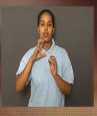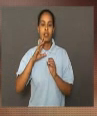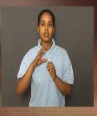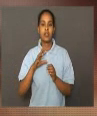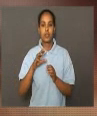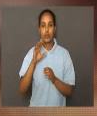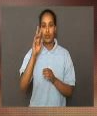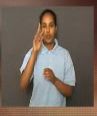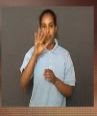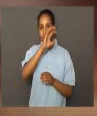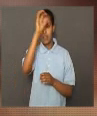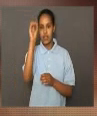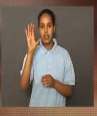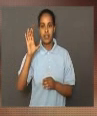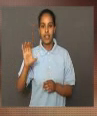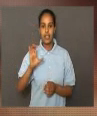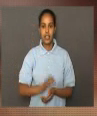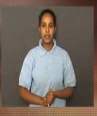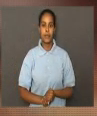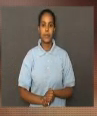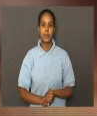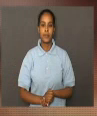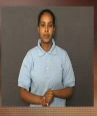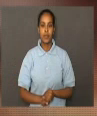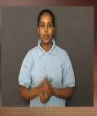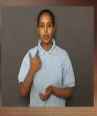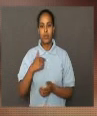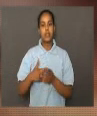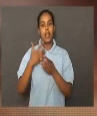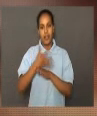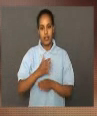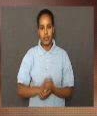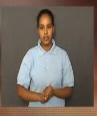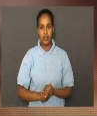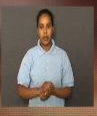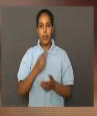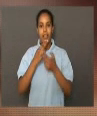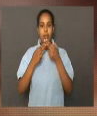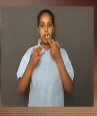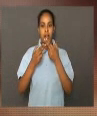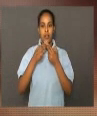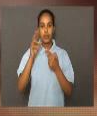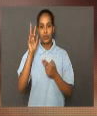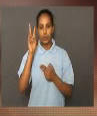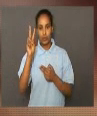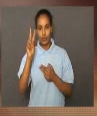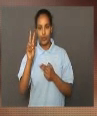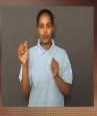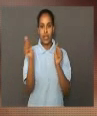25 degrees Celsius. We then multiply the two